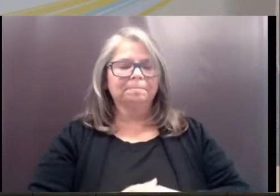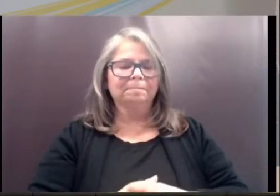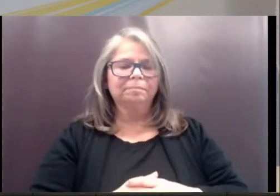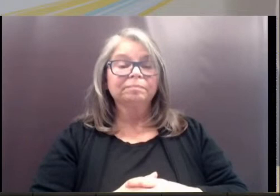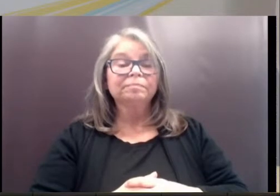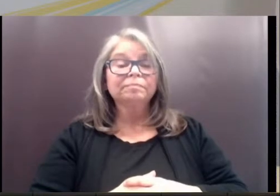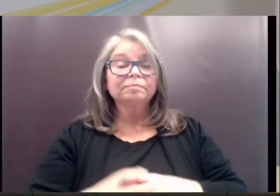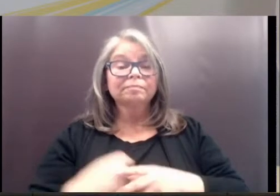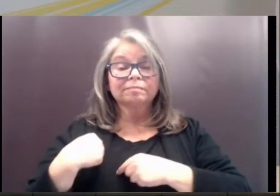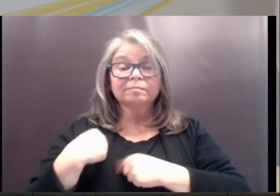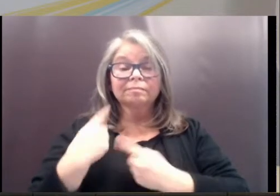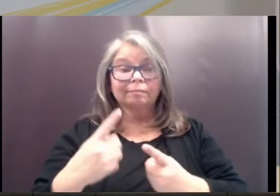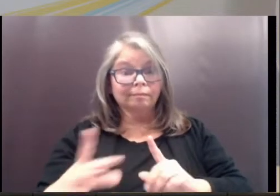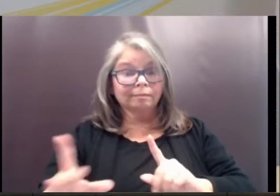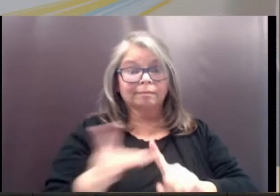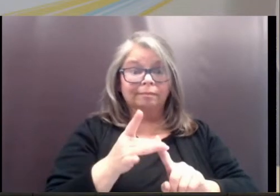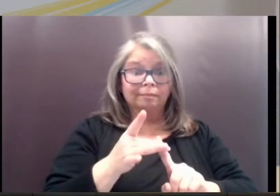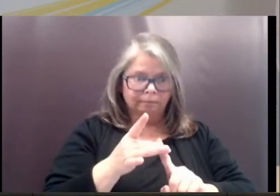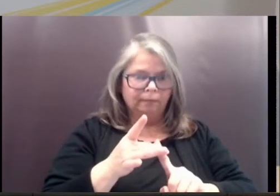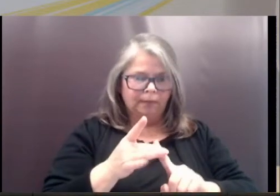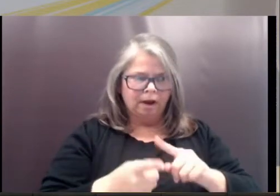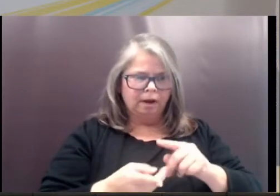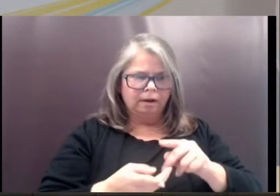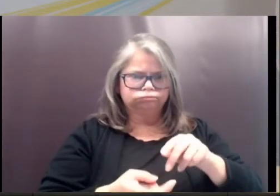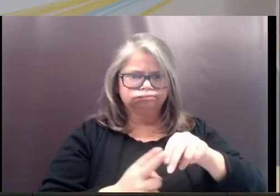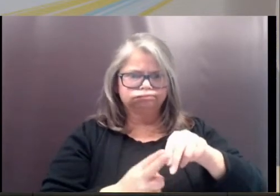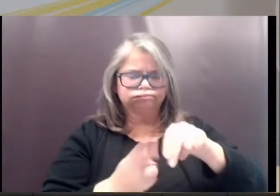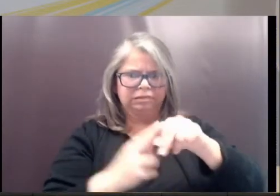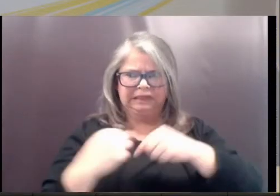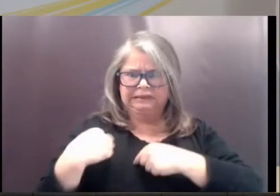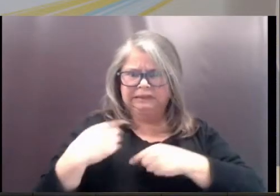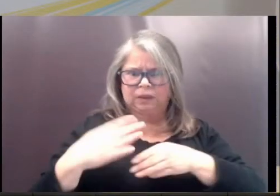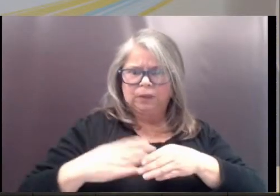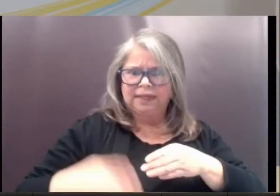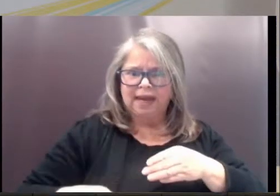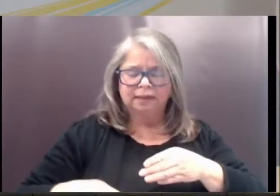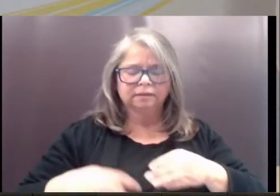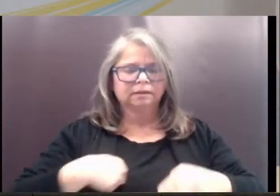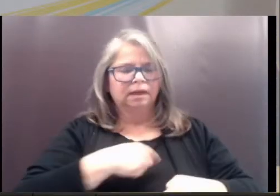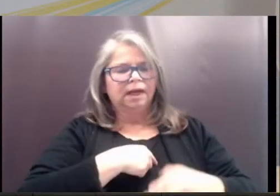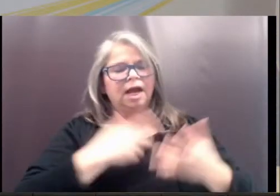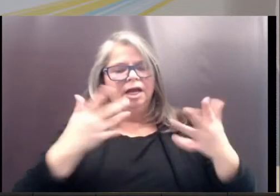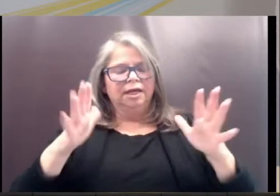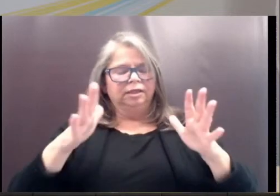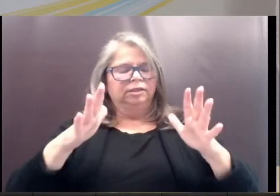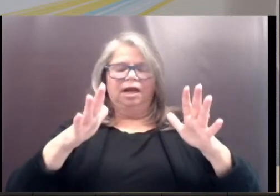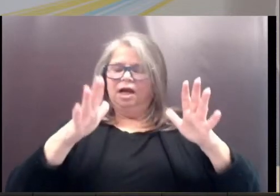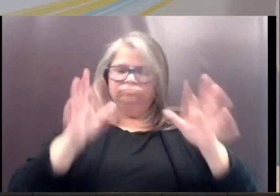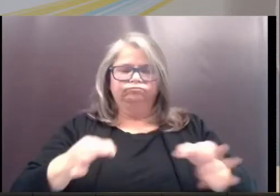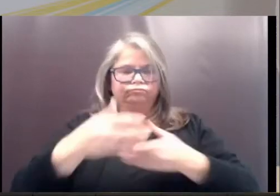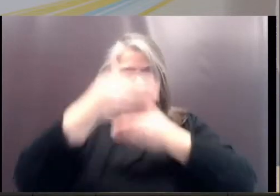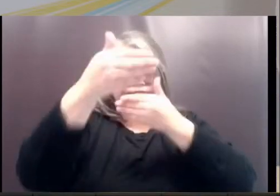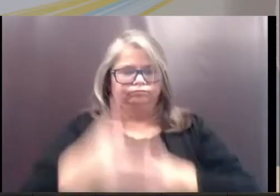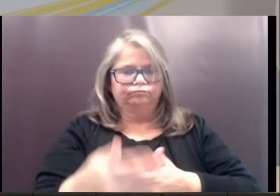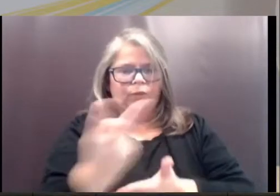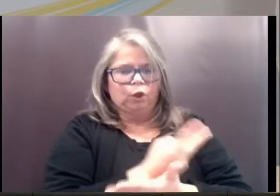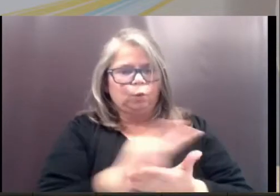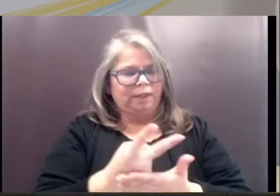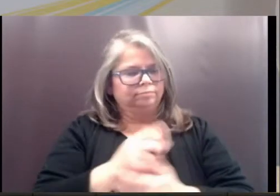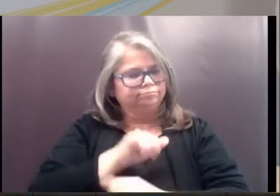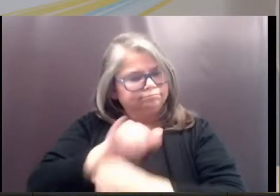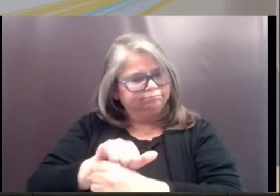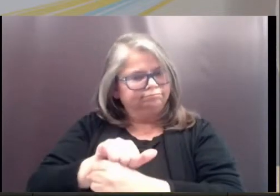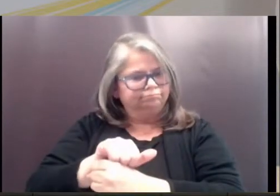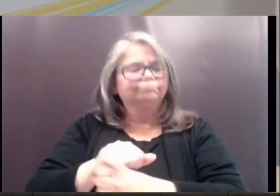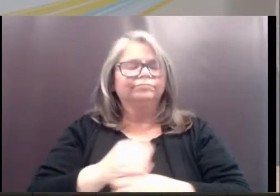weekend, as a province, we implemented strict, time-limited measures for a short period of time. I'd like to